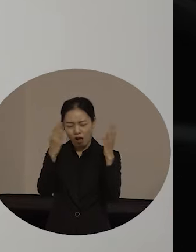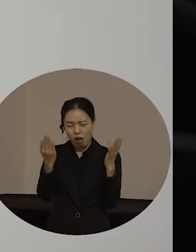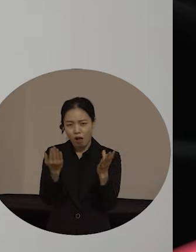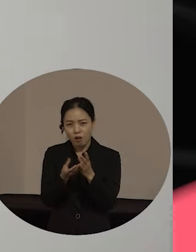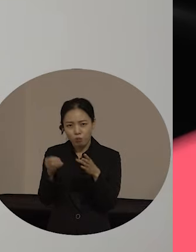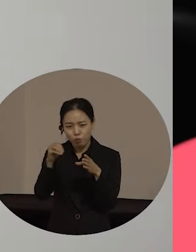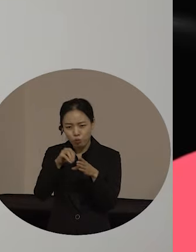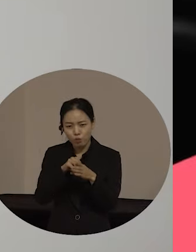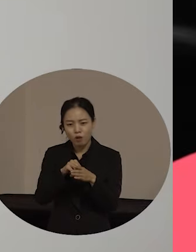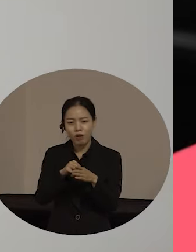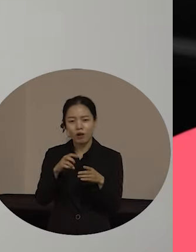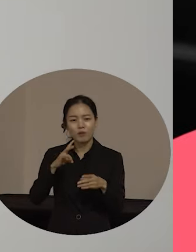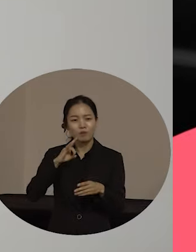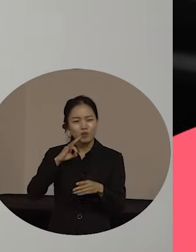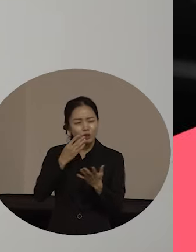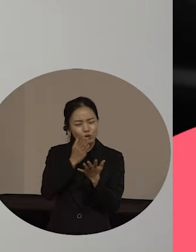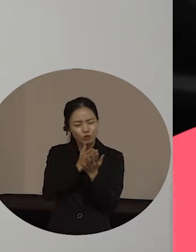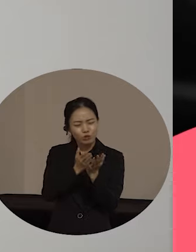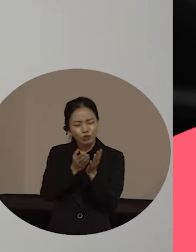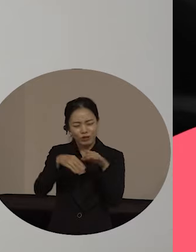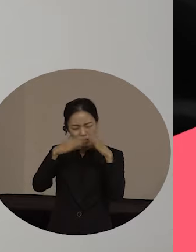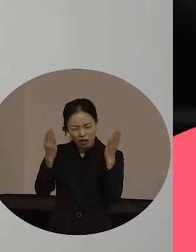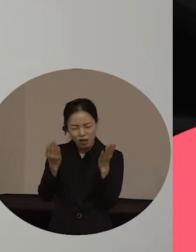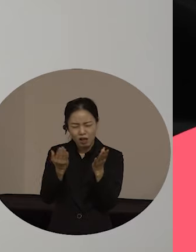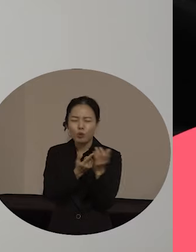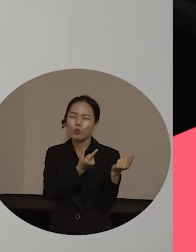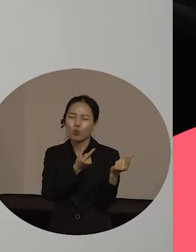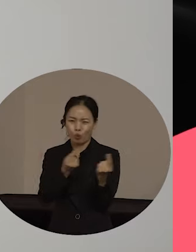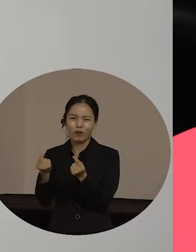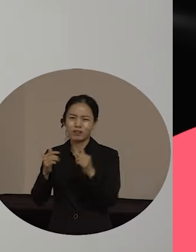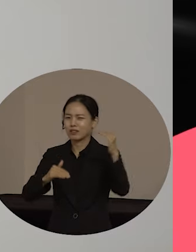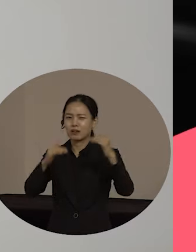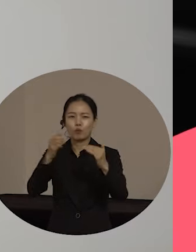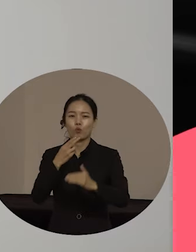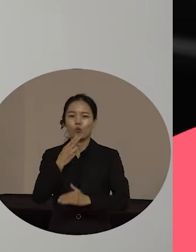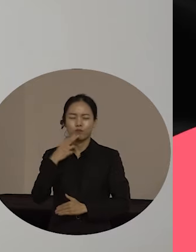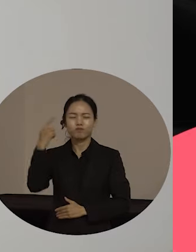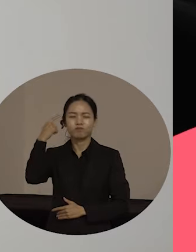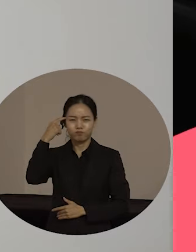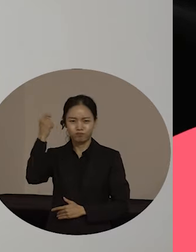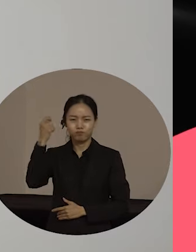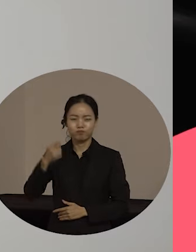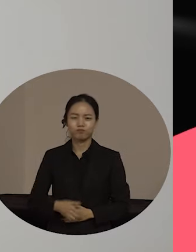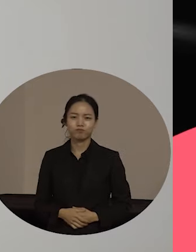consider equal. And as I presented to you the Finnish leisure model,